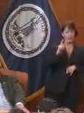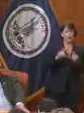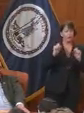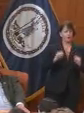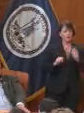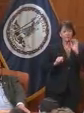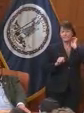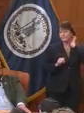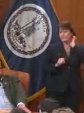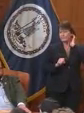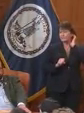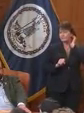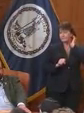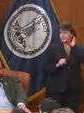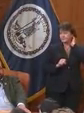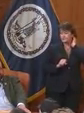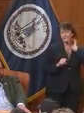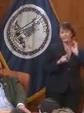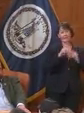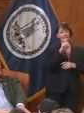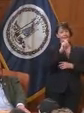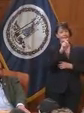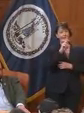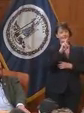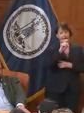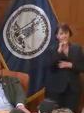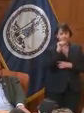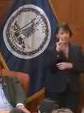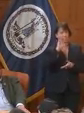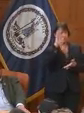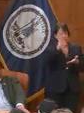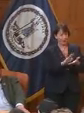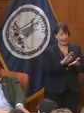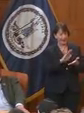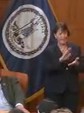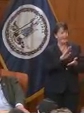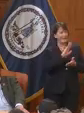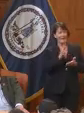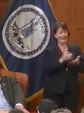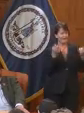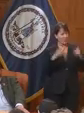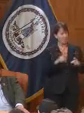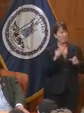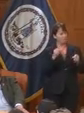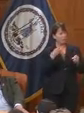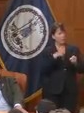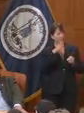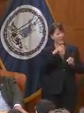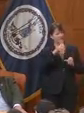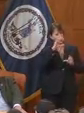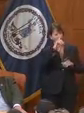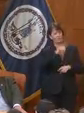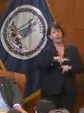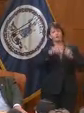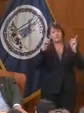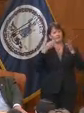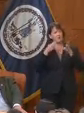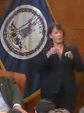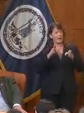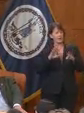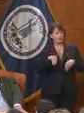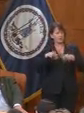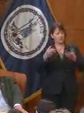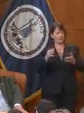That the deductibles would drop, they didn't. Then it's time to look for some different way to deliver that good